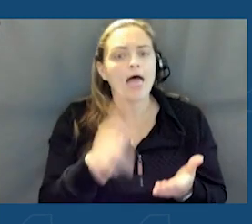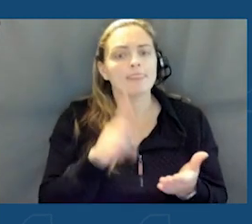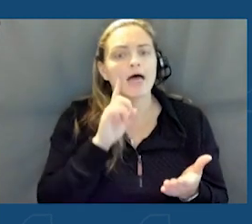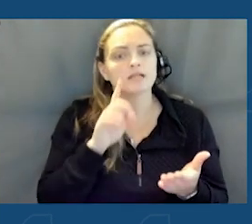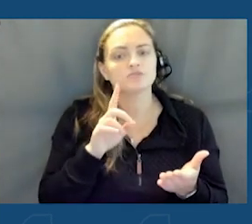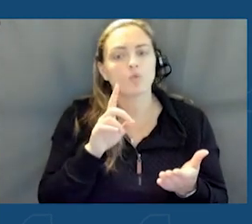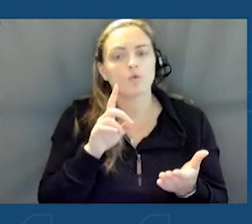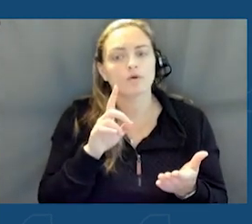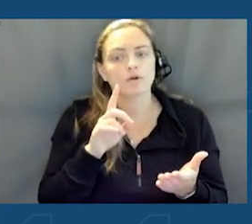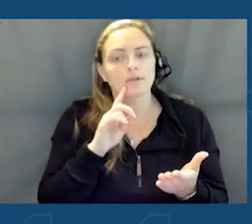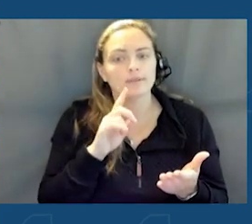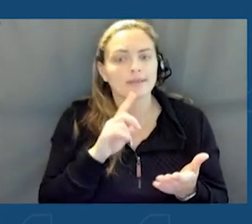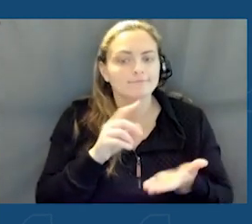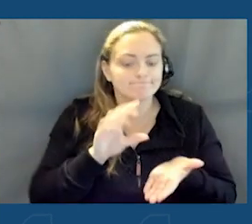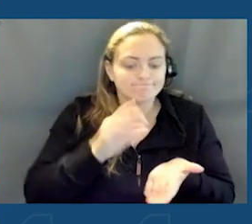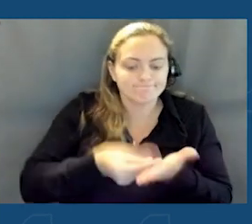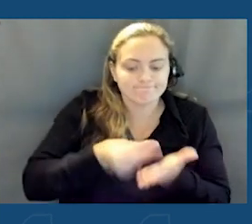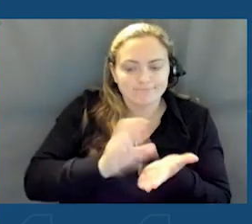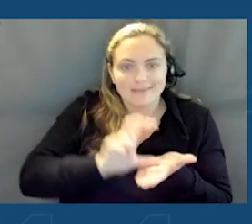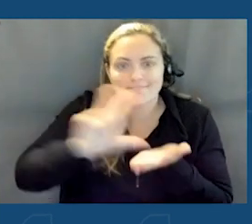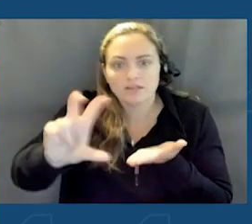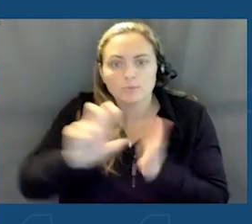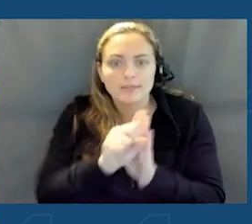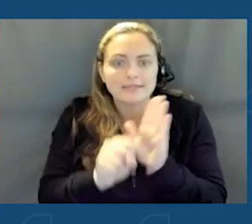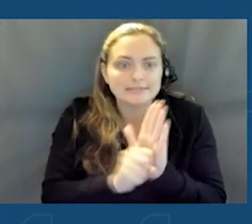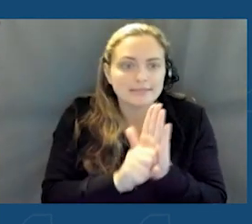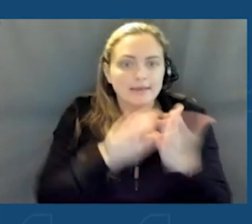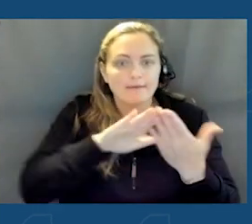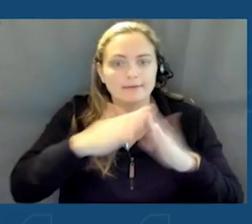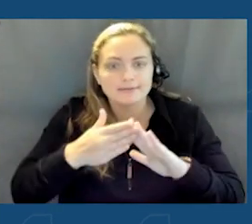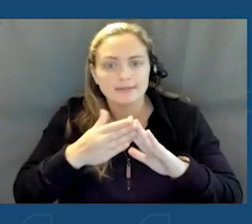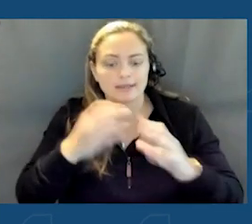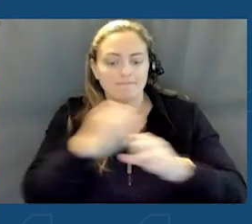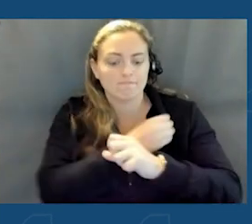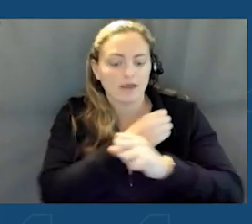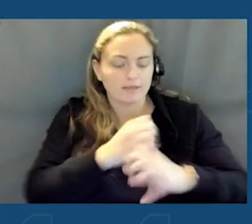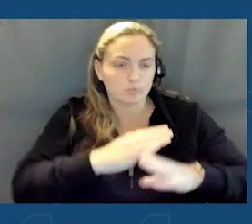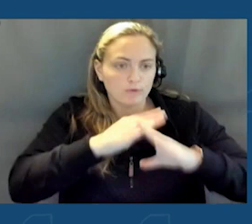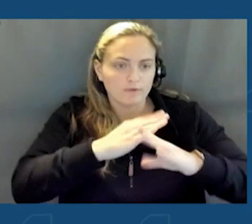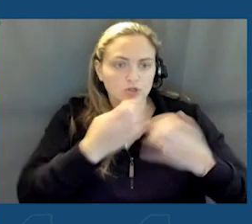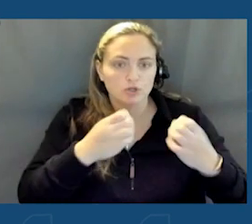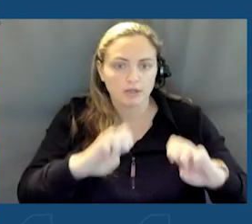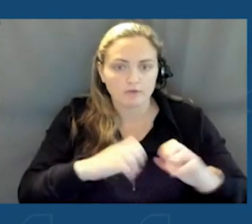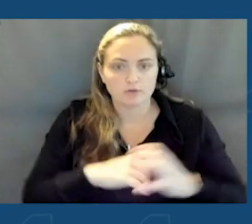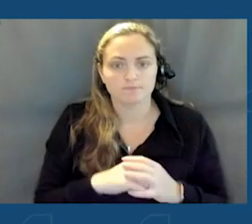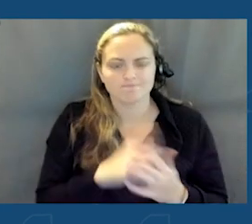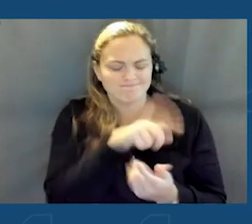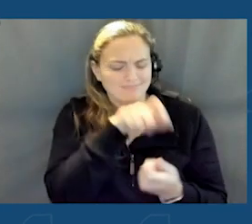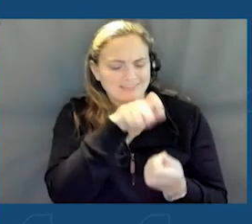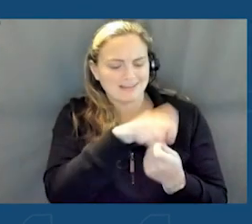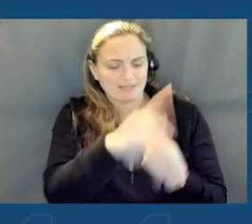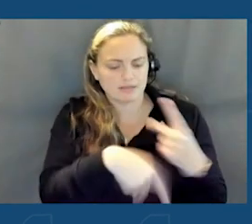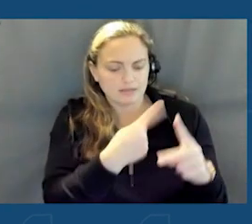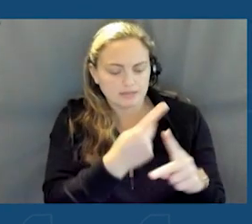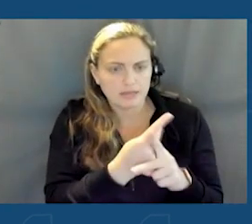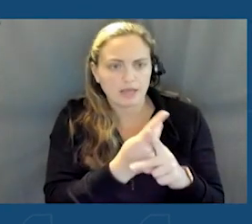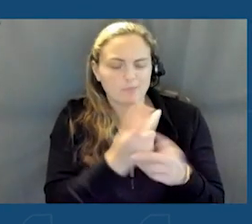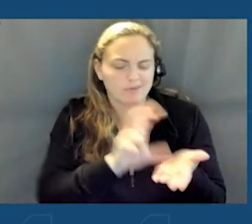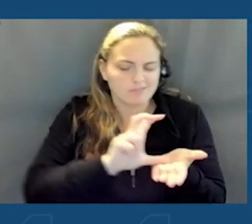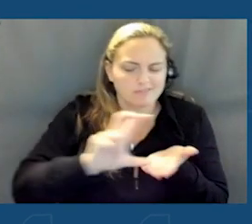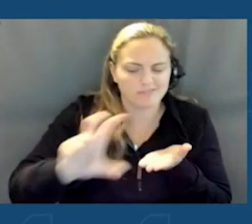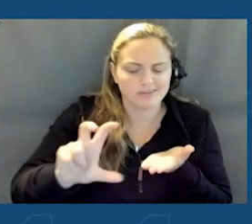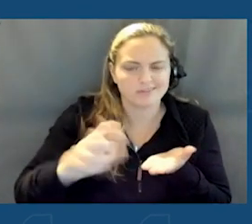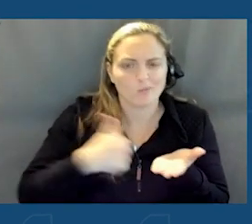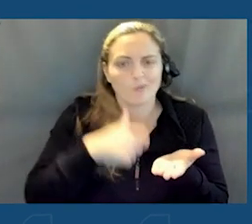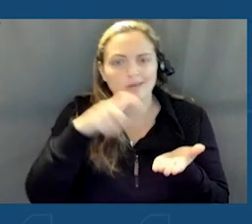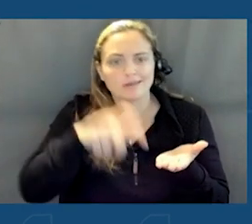state and the city have made in violence prevention efforts. It's exactly the type of investments that we